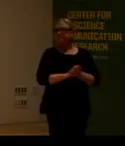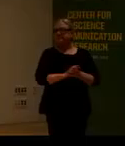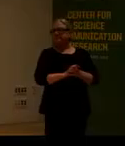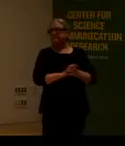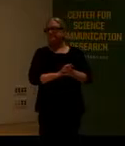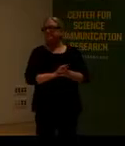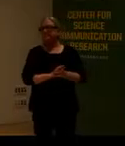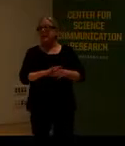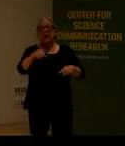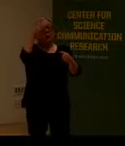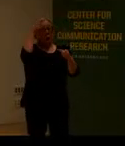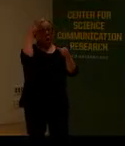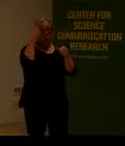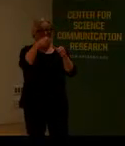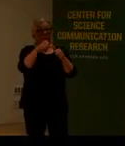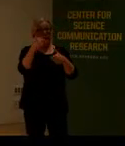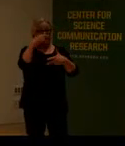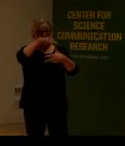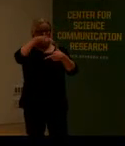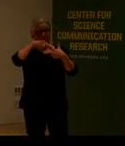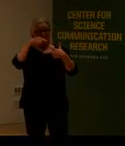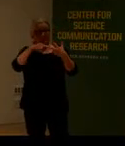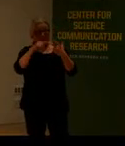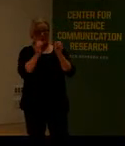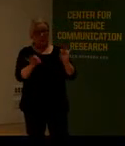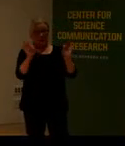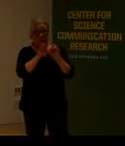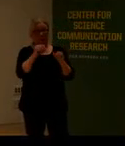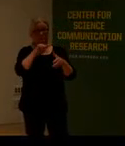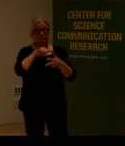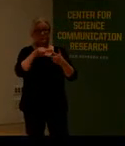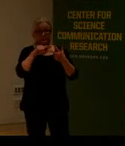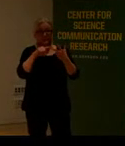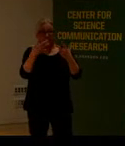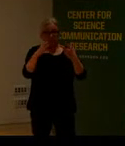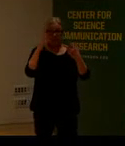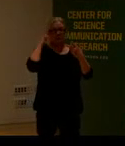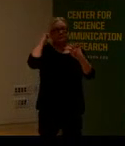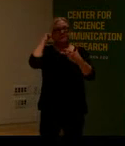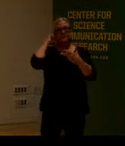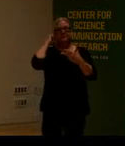So as a reminder, here are the three key points that we walk through.